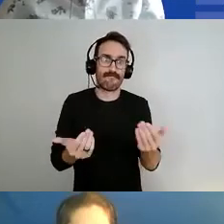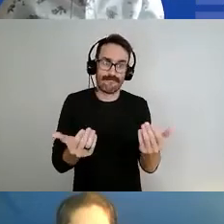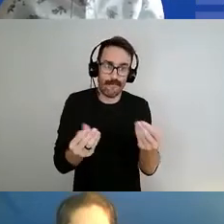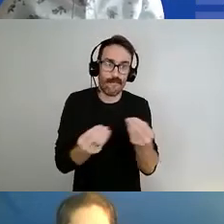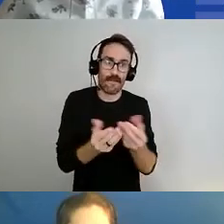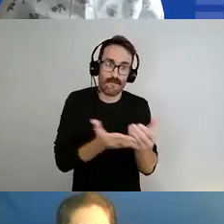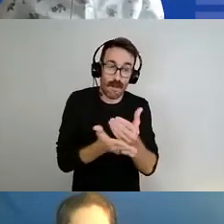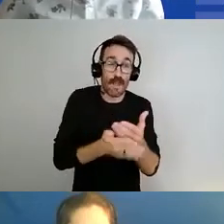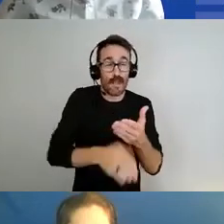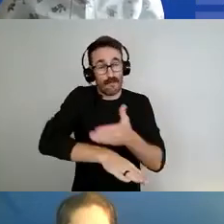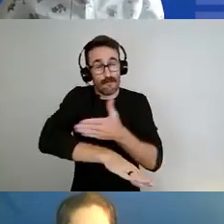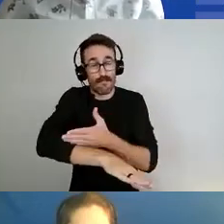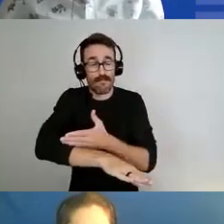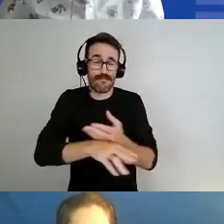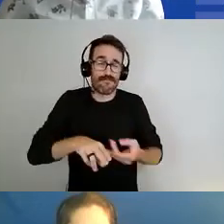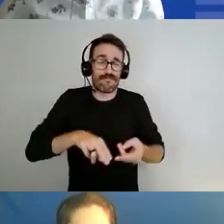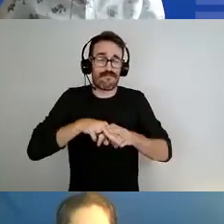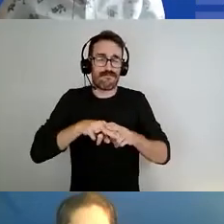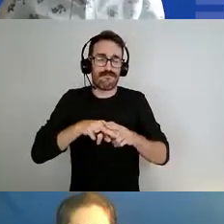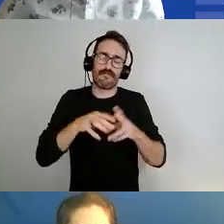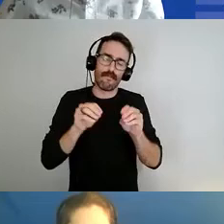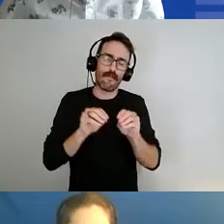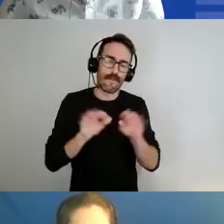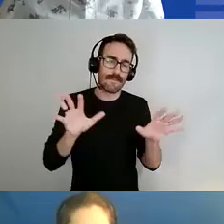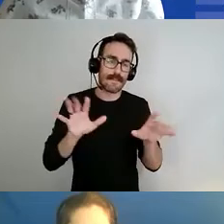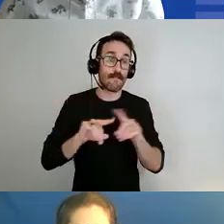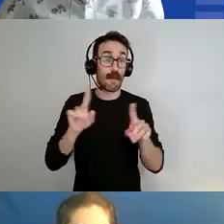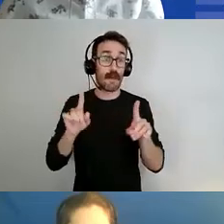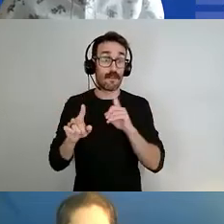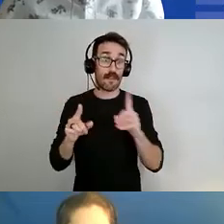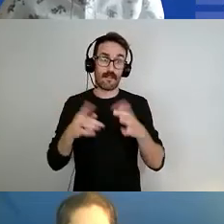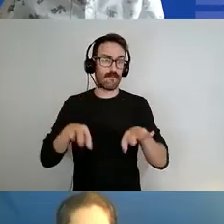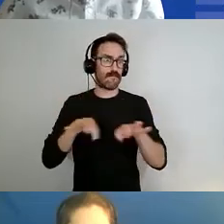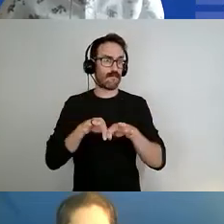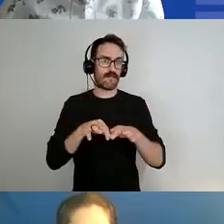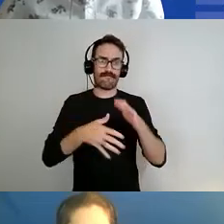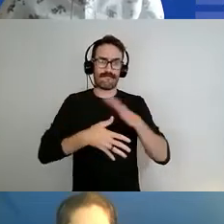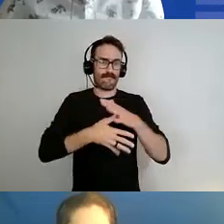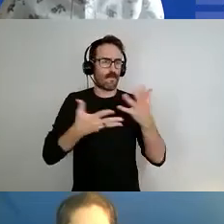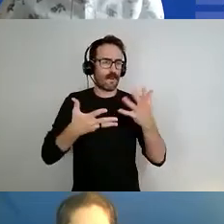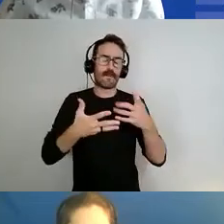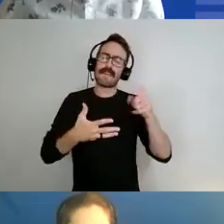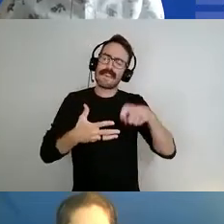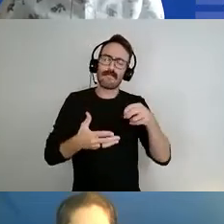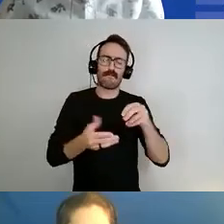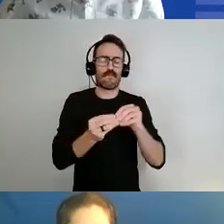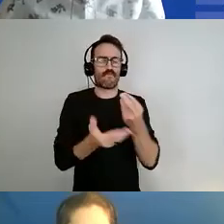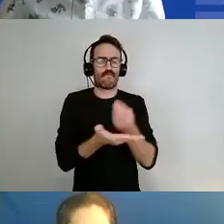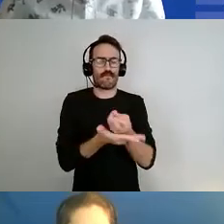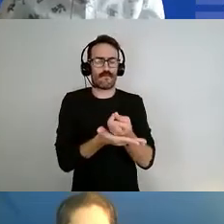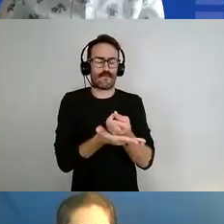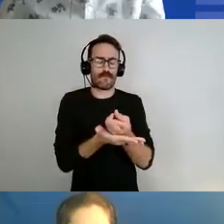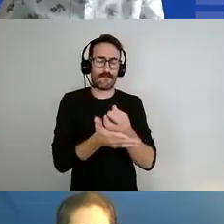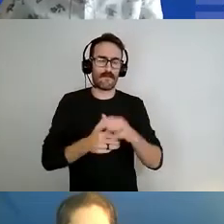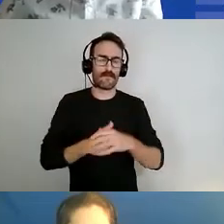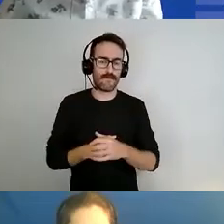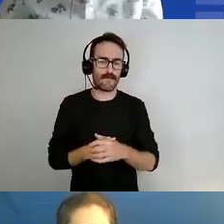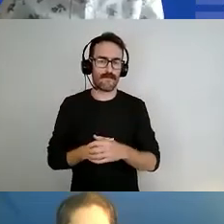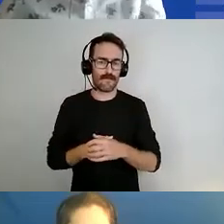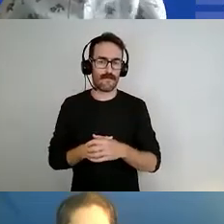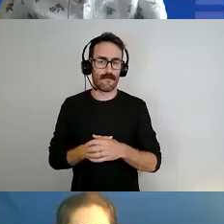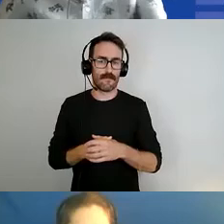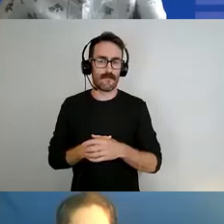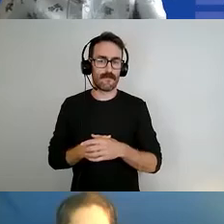funding, but a real bottom line is that resources are needed. And as one